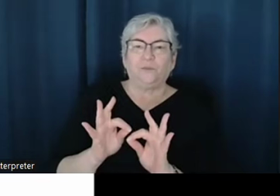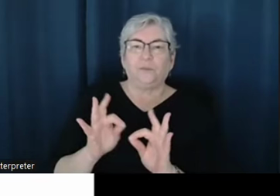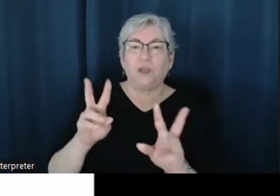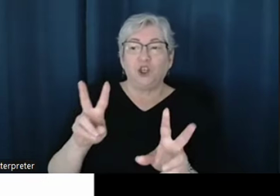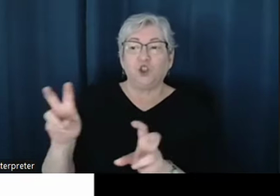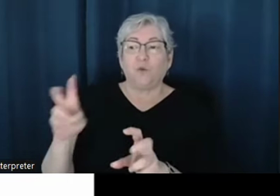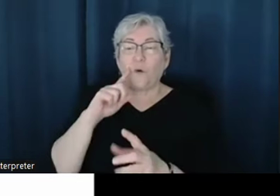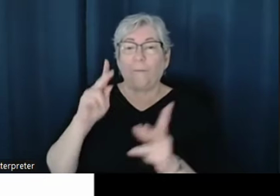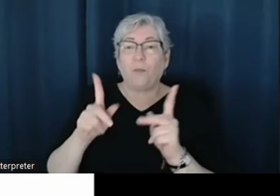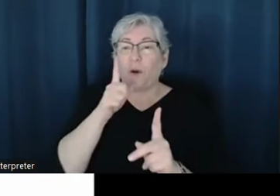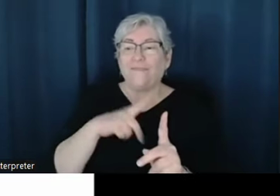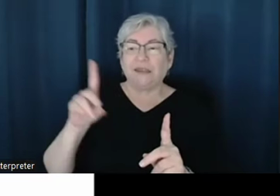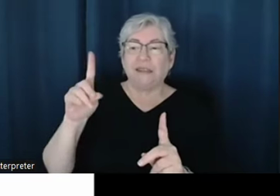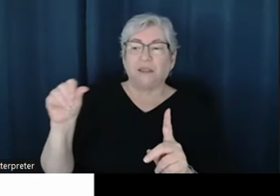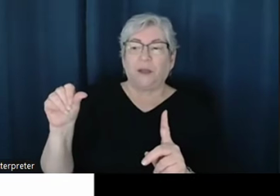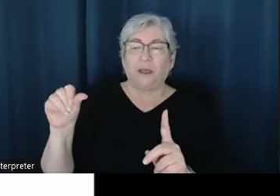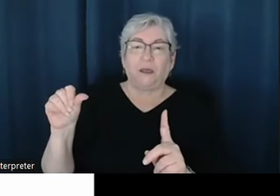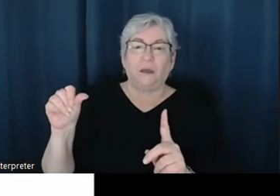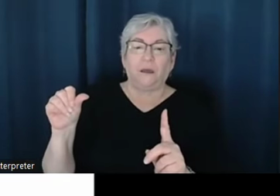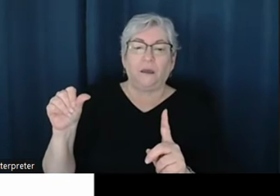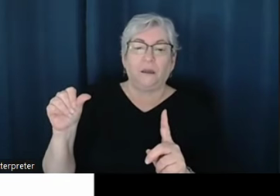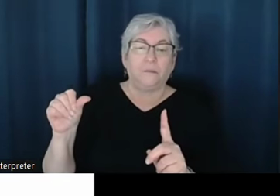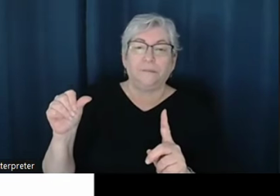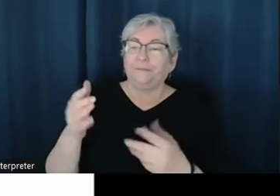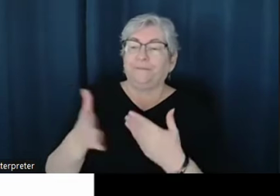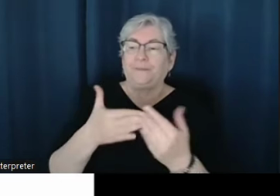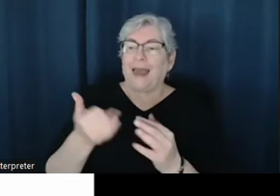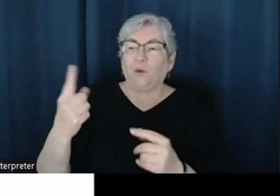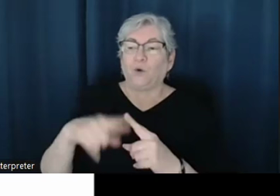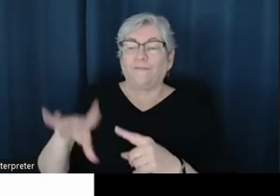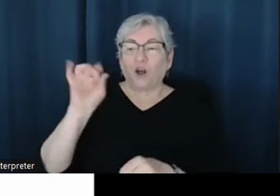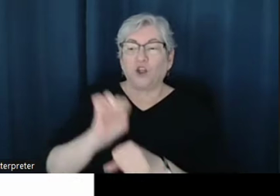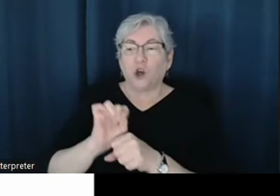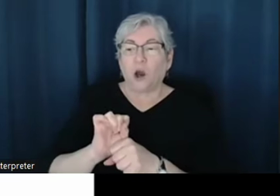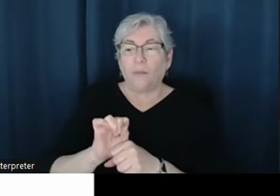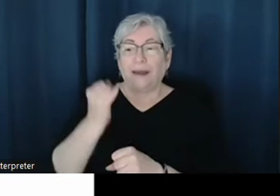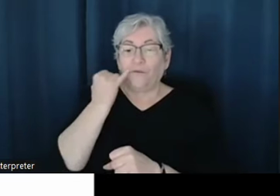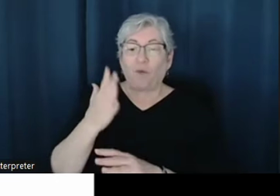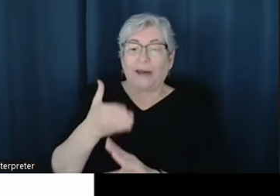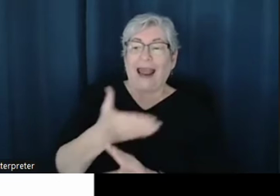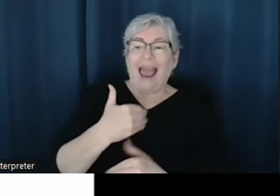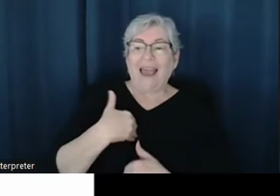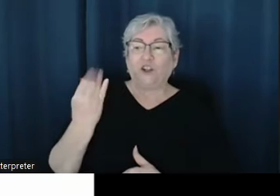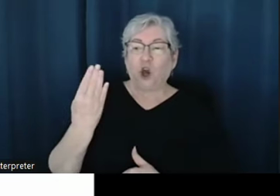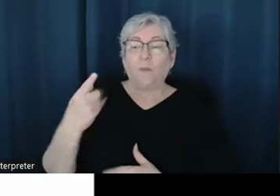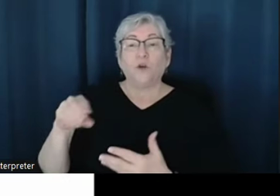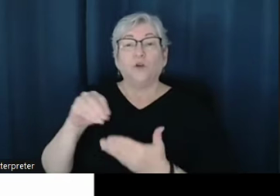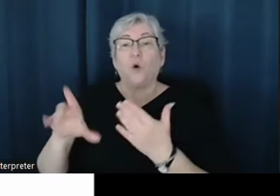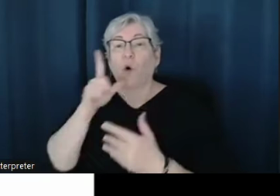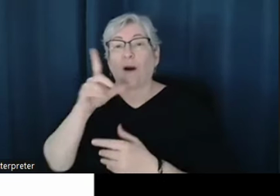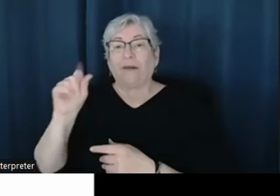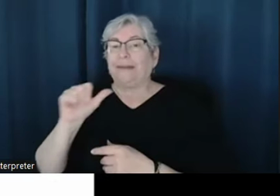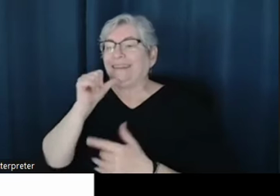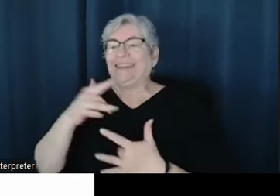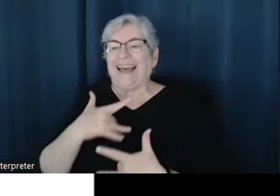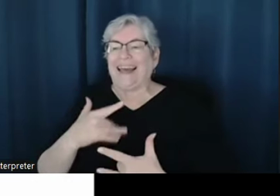for people with disabilities, anyone really, to get a job is if you already had a job. And we know that students with disabilities tend not to have